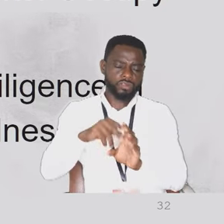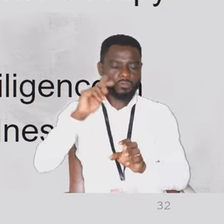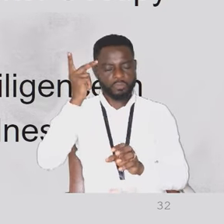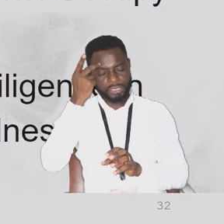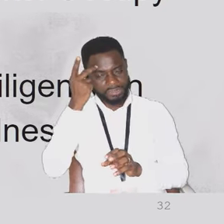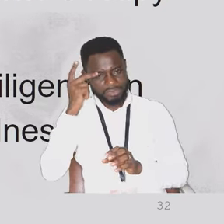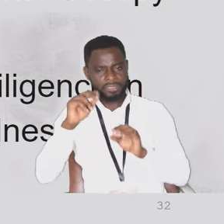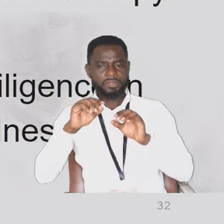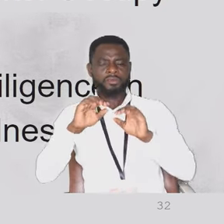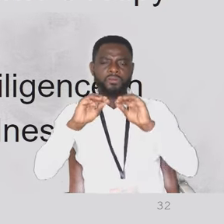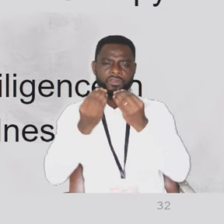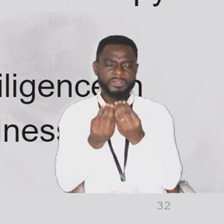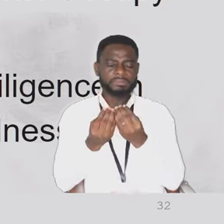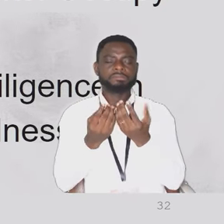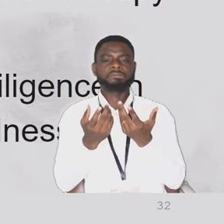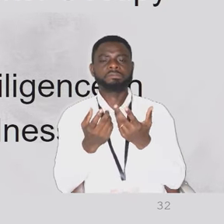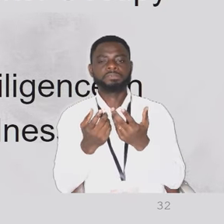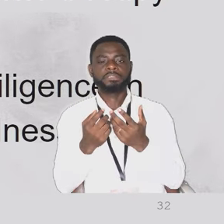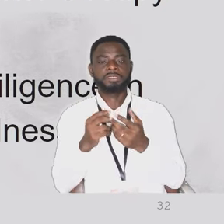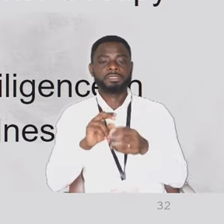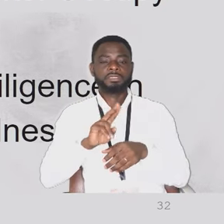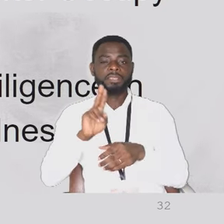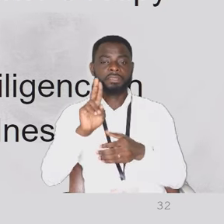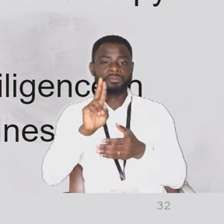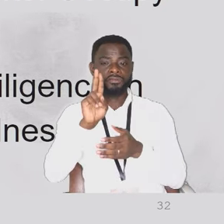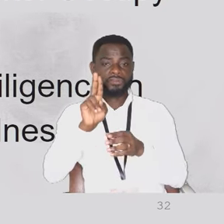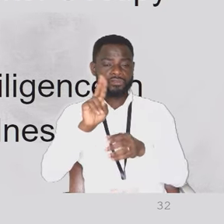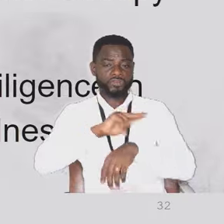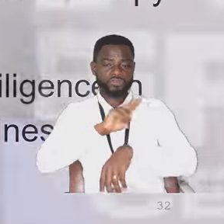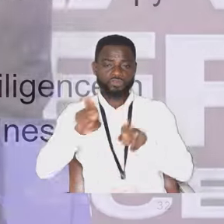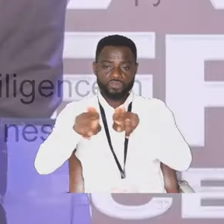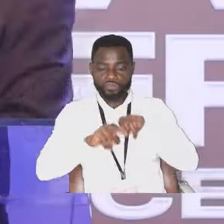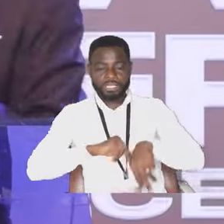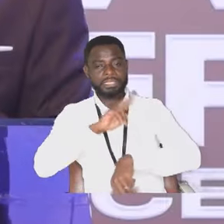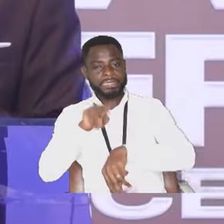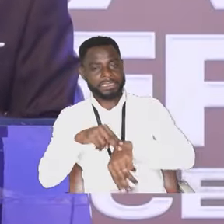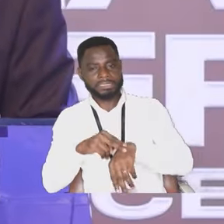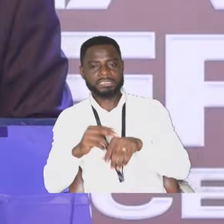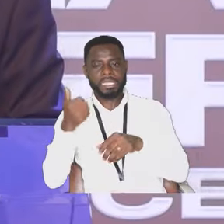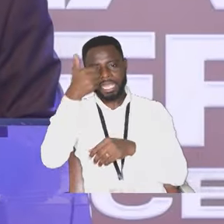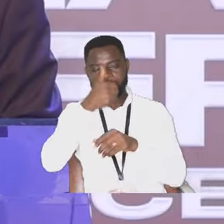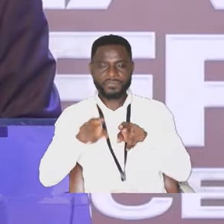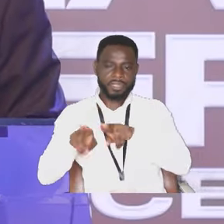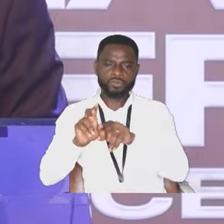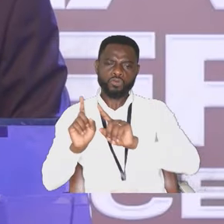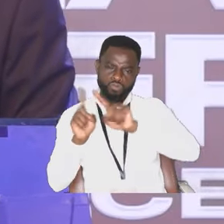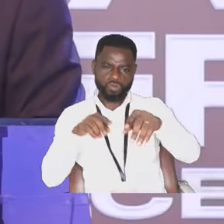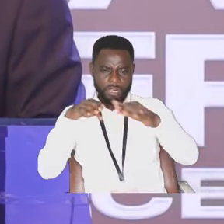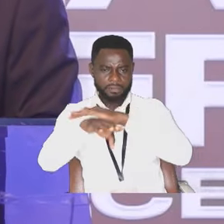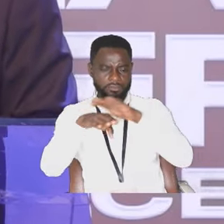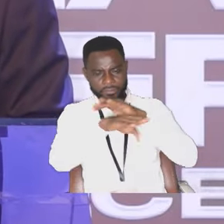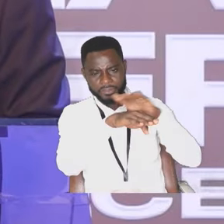offices. Like Chairman was saying yesterday, the United Nations areas, African Union. Go and enter there and transform